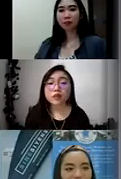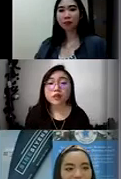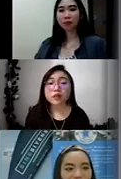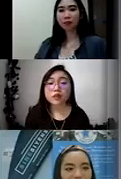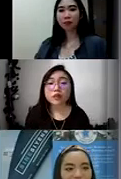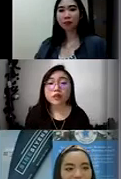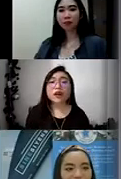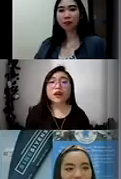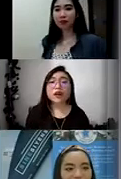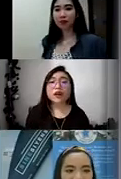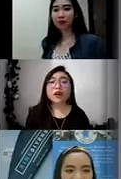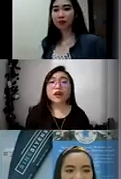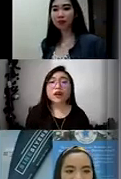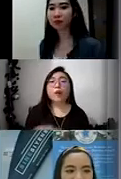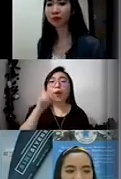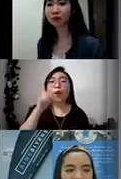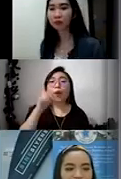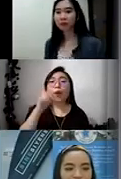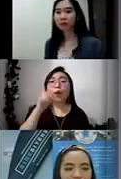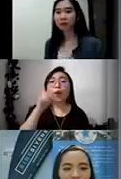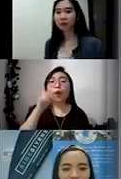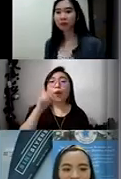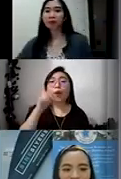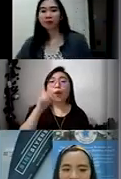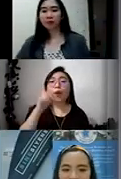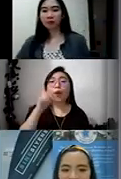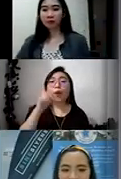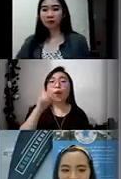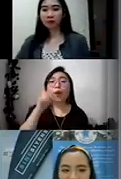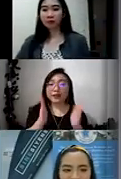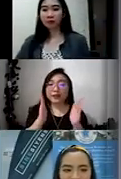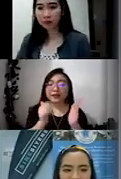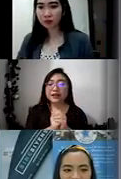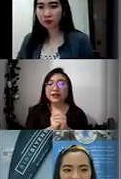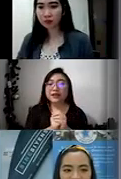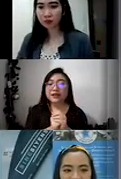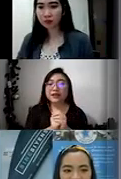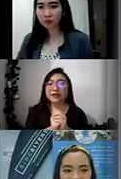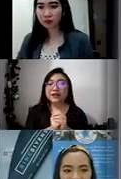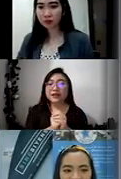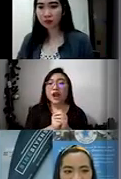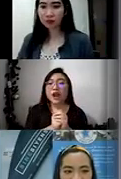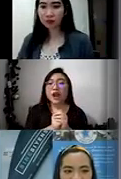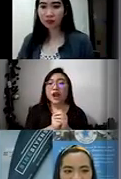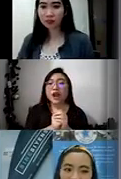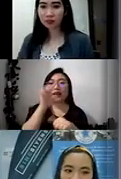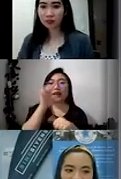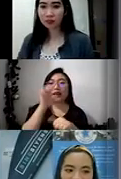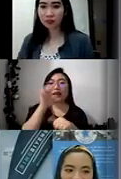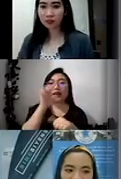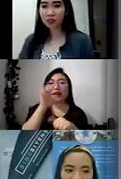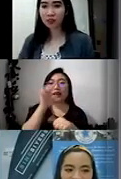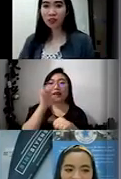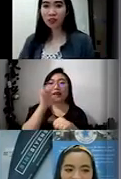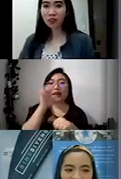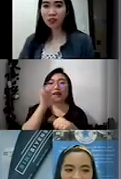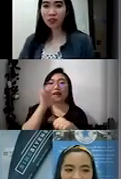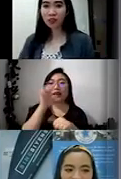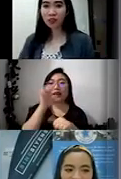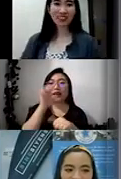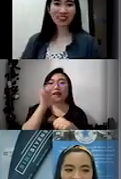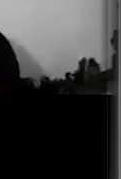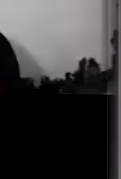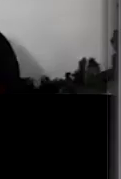actually we have one participant who is English speaker. Sorry, I'm sir.